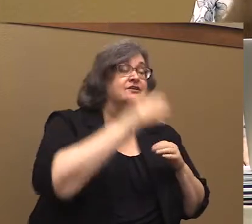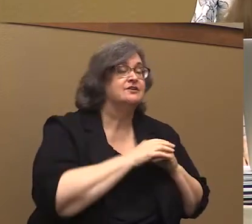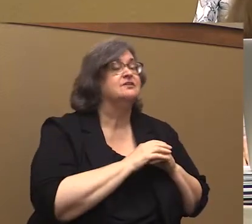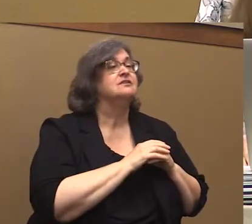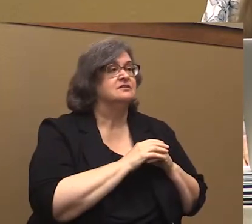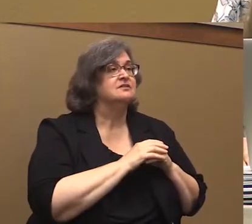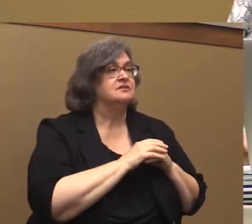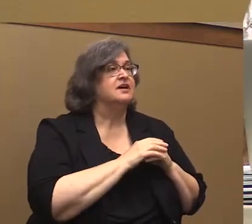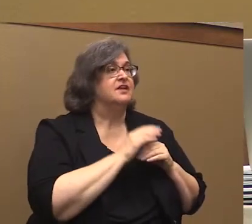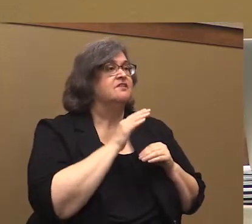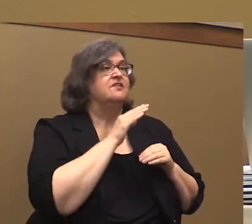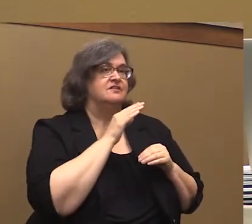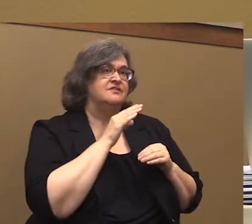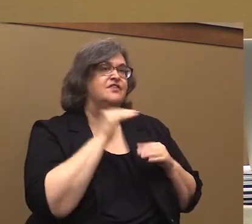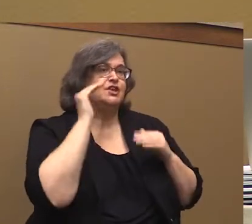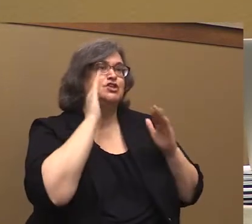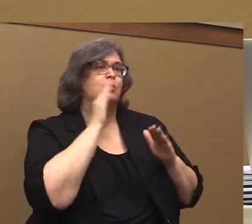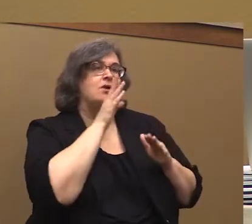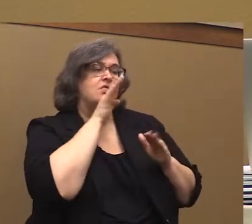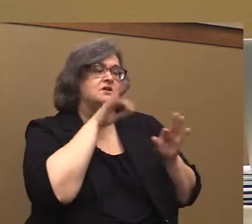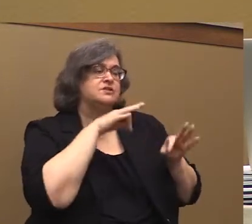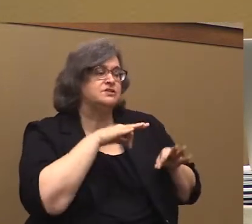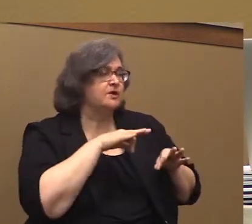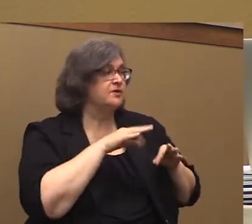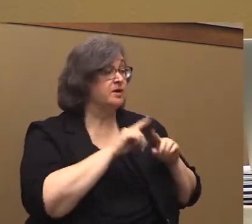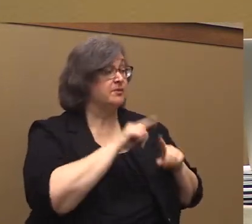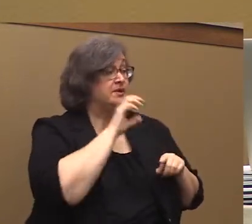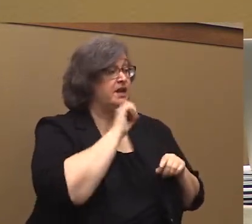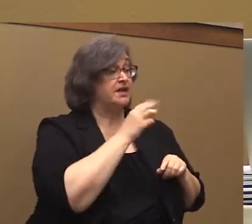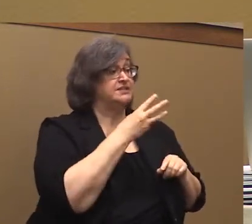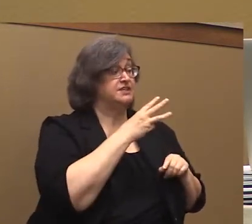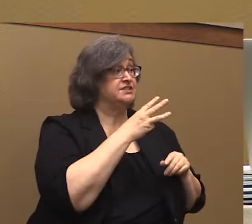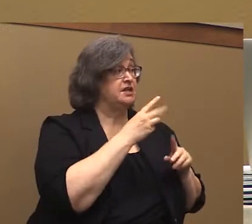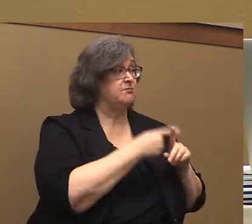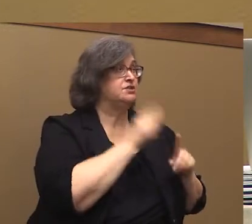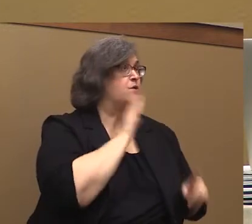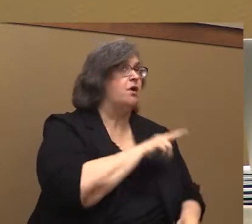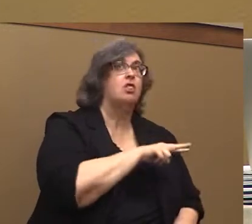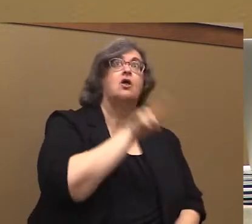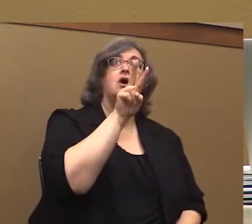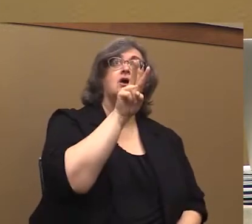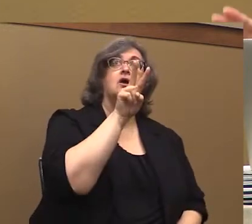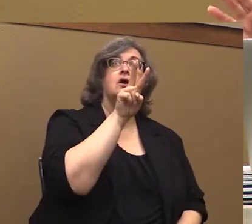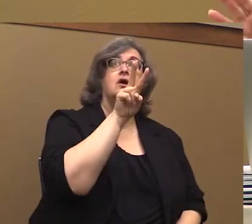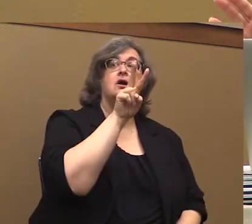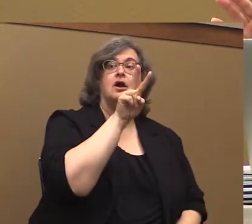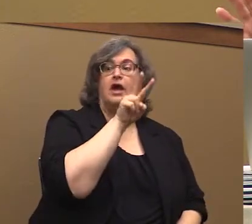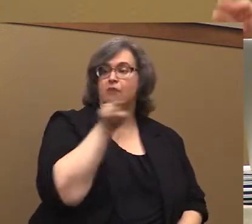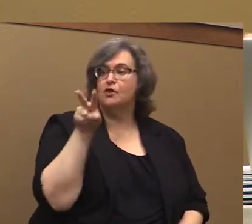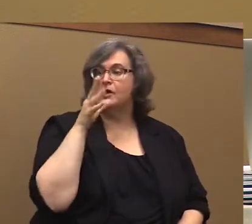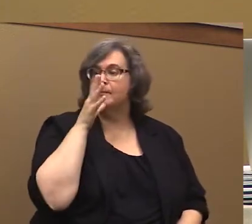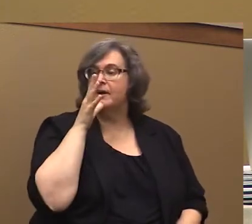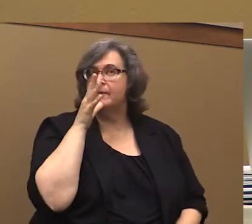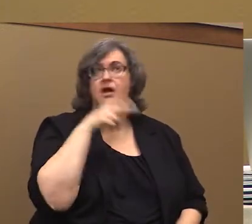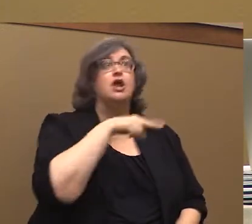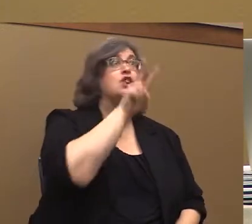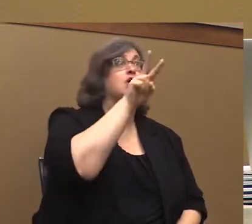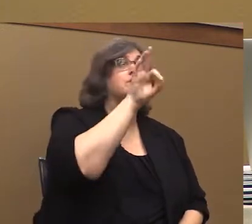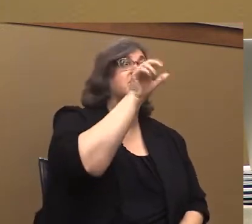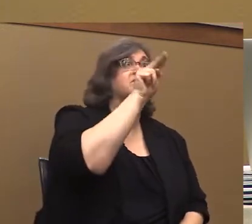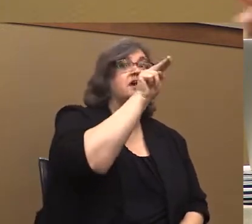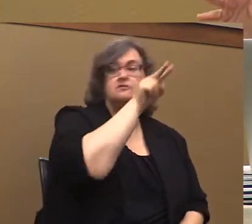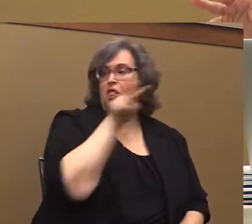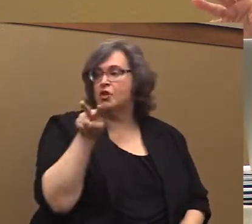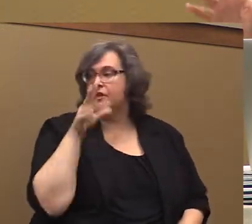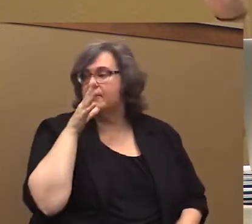now. And at 16 months, they may look up at the fan and then look back at mom, and up at